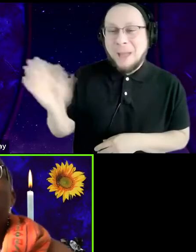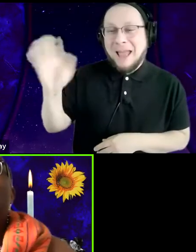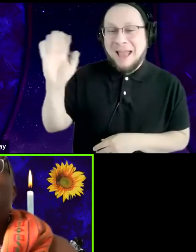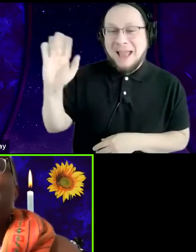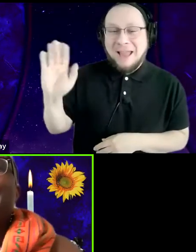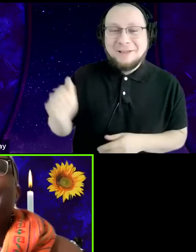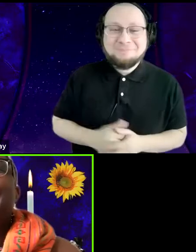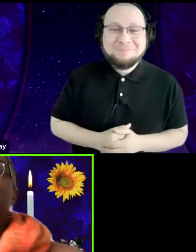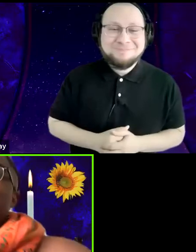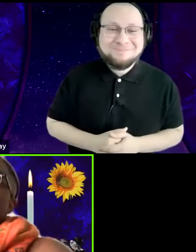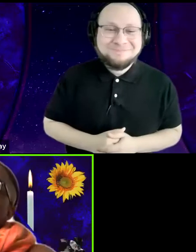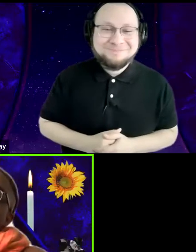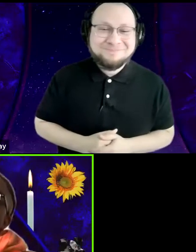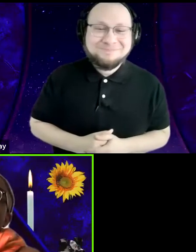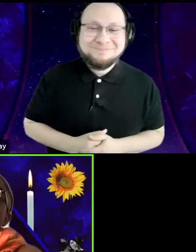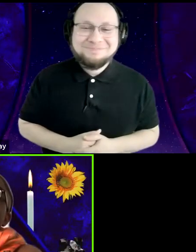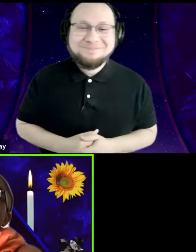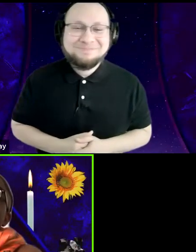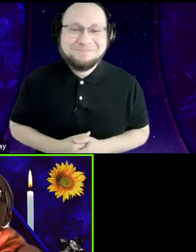Bye. Bye.